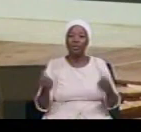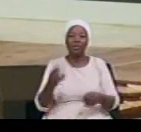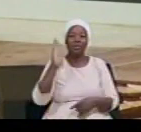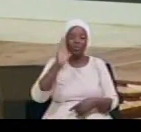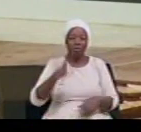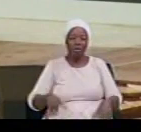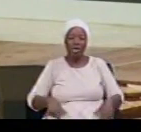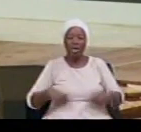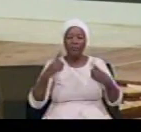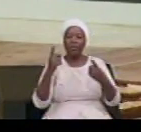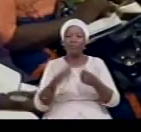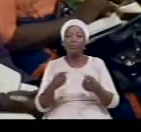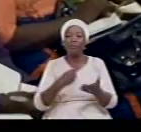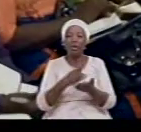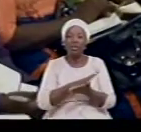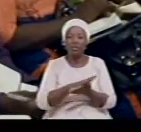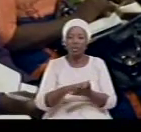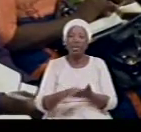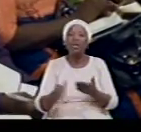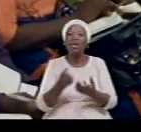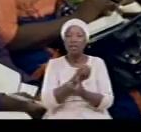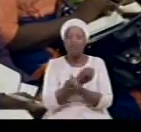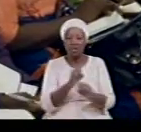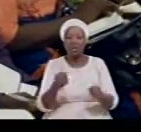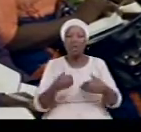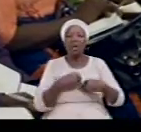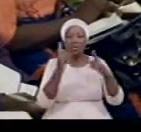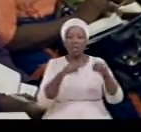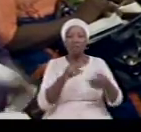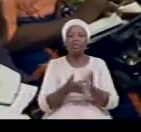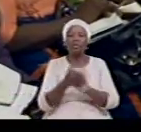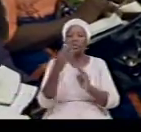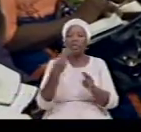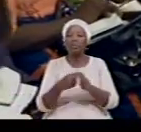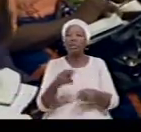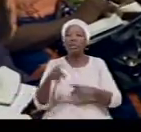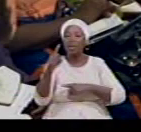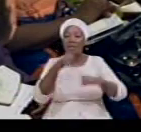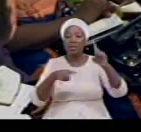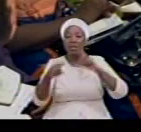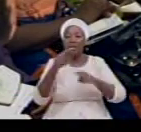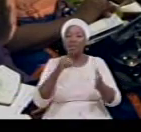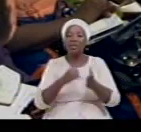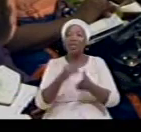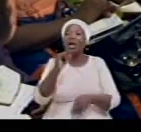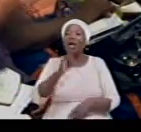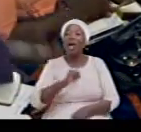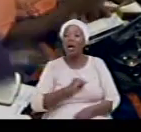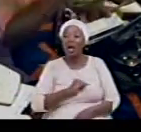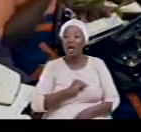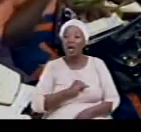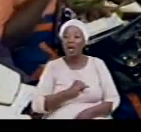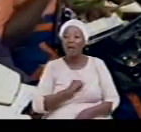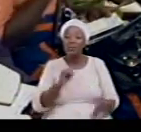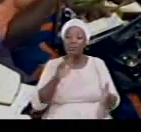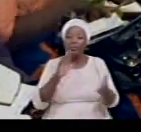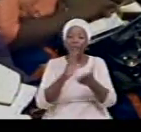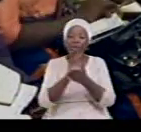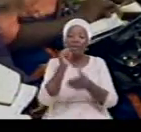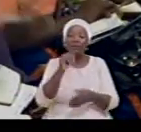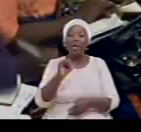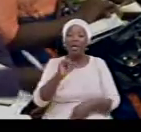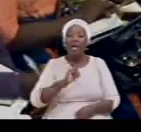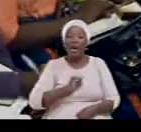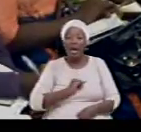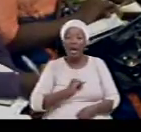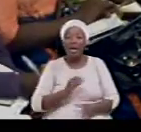righteousness. Salvation has come. I believe. I receive.